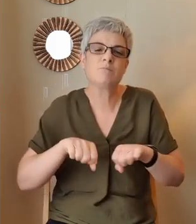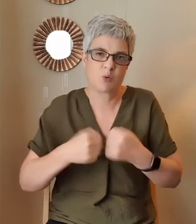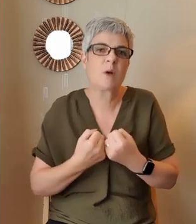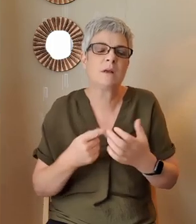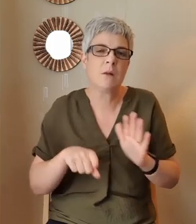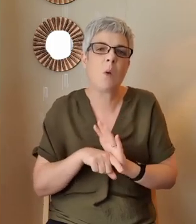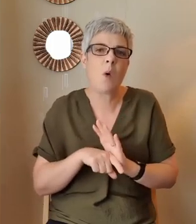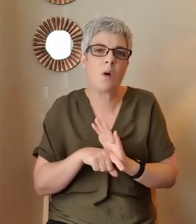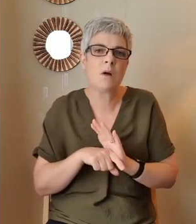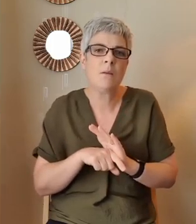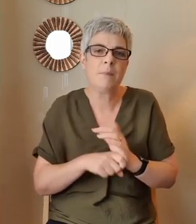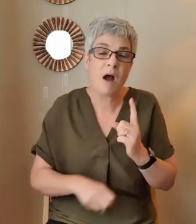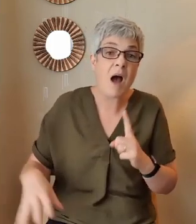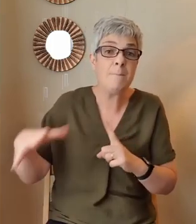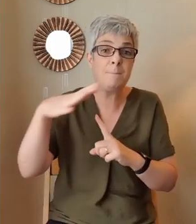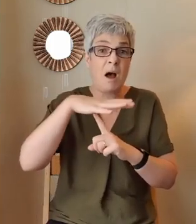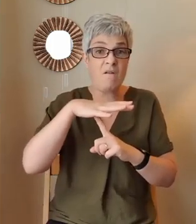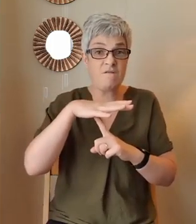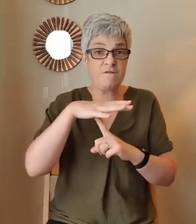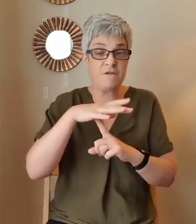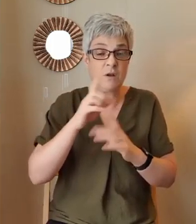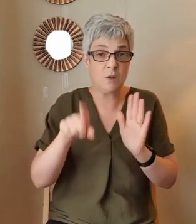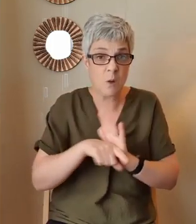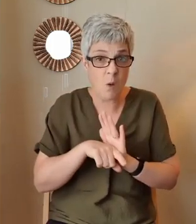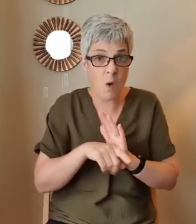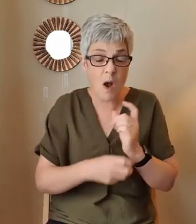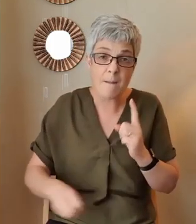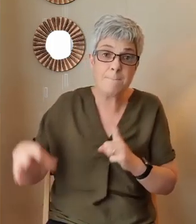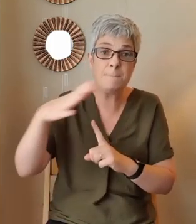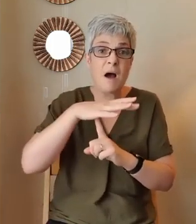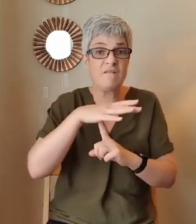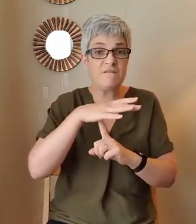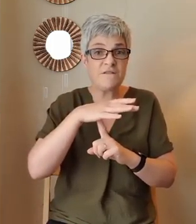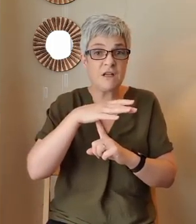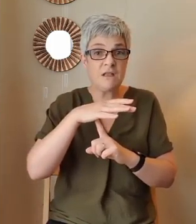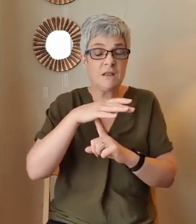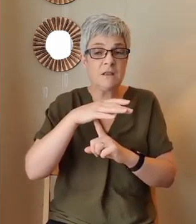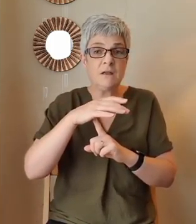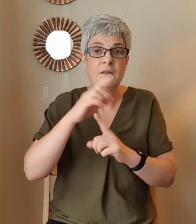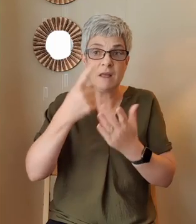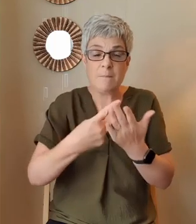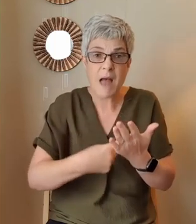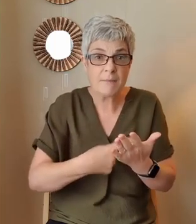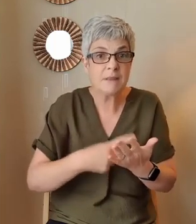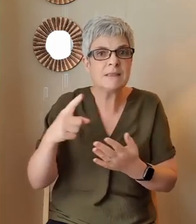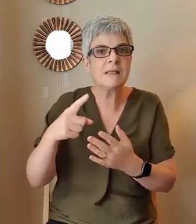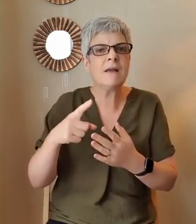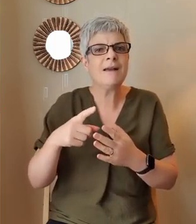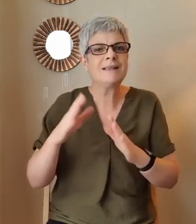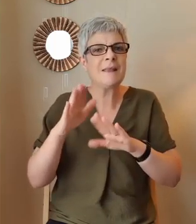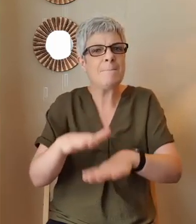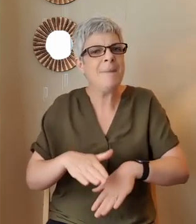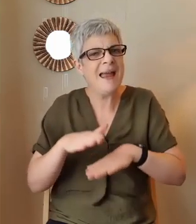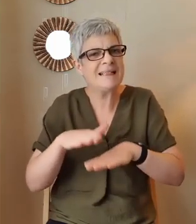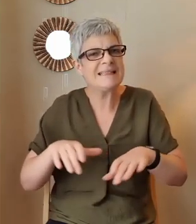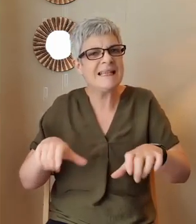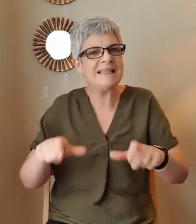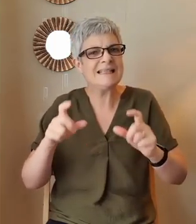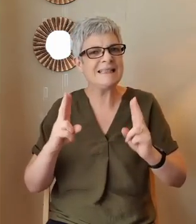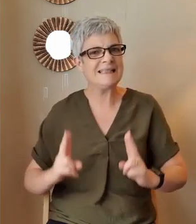the law in the temple, above where the Ten Commandments were, was the mercy seat. It was the seat